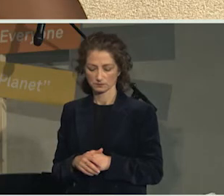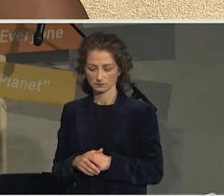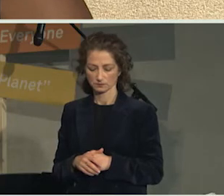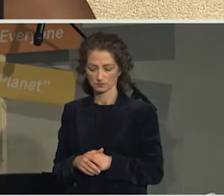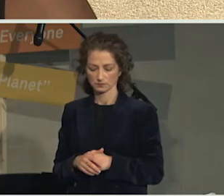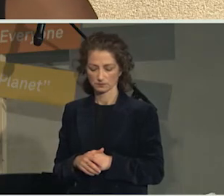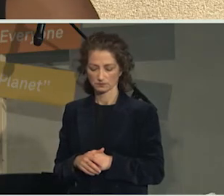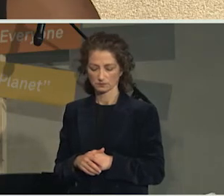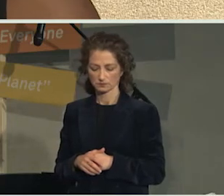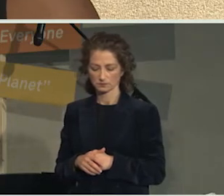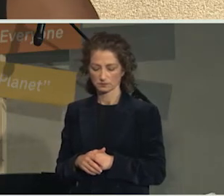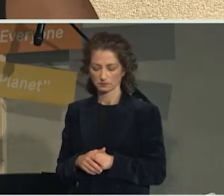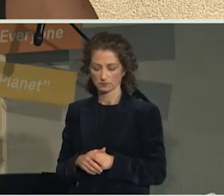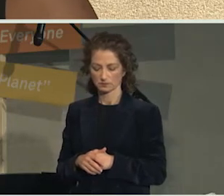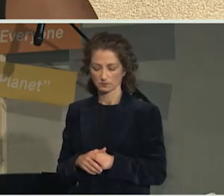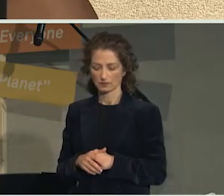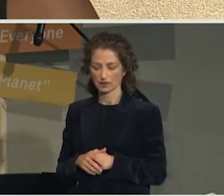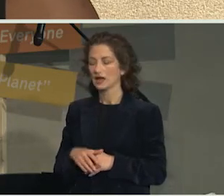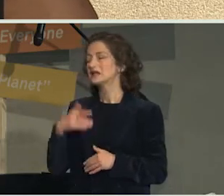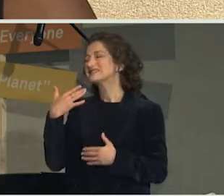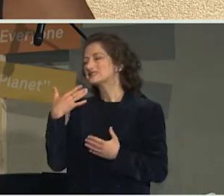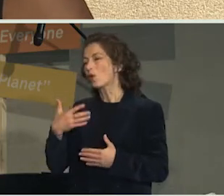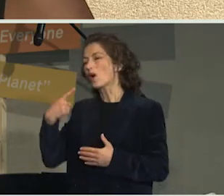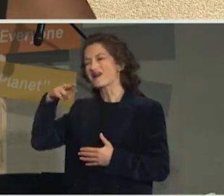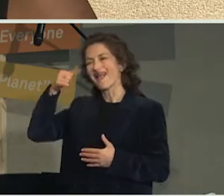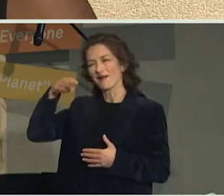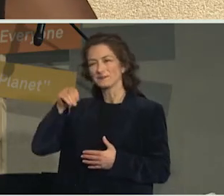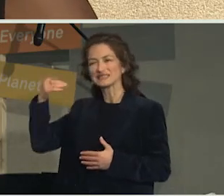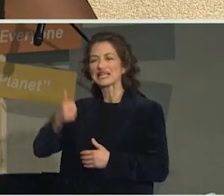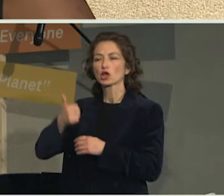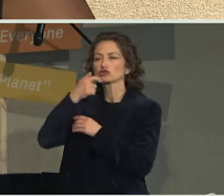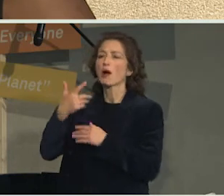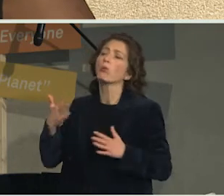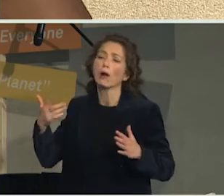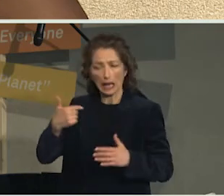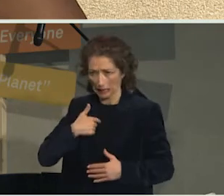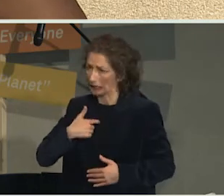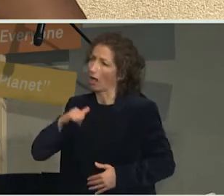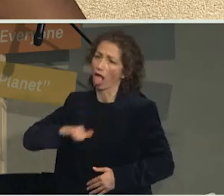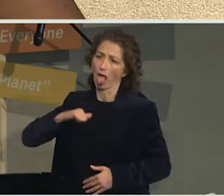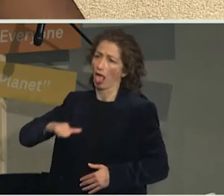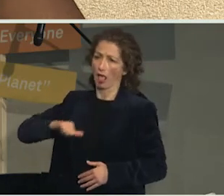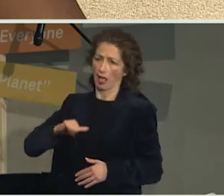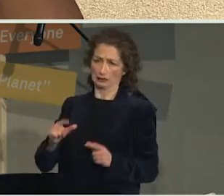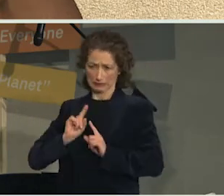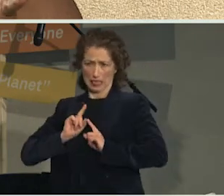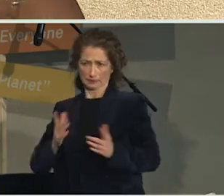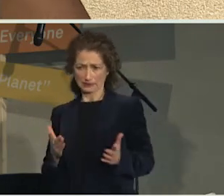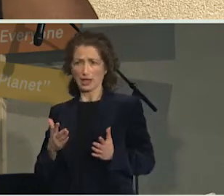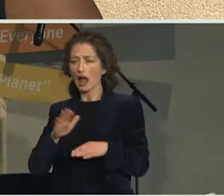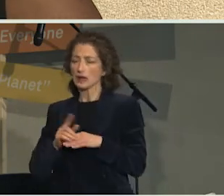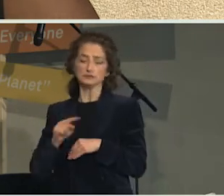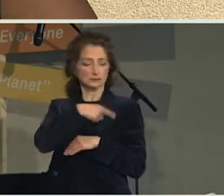with complaints of straight white men like himself. Elsewhere, and I say this